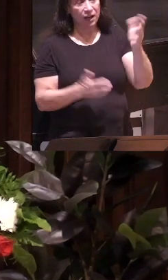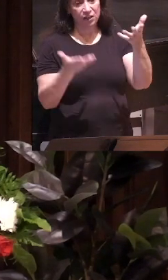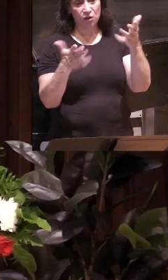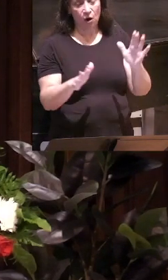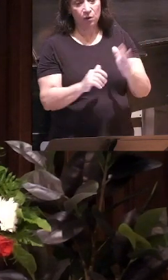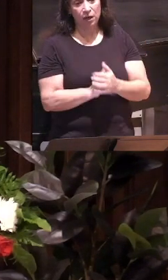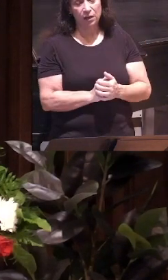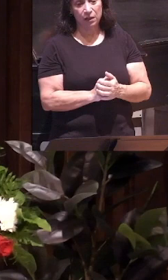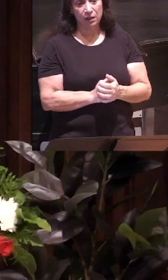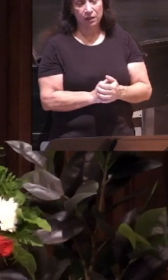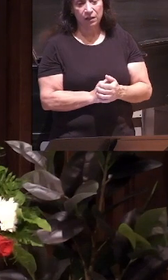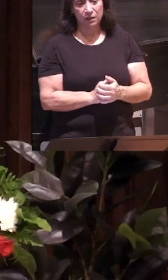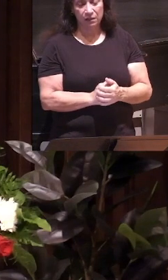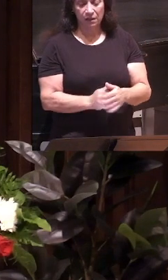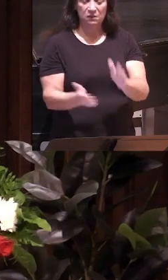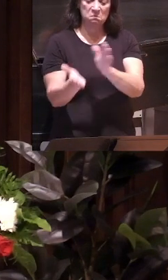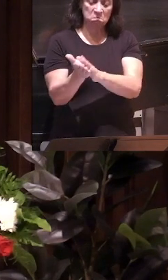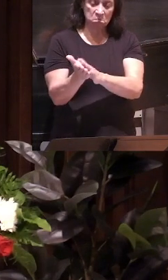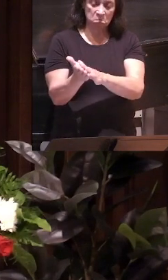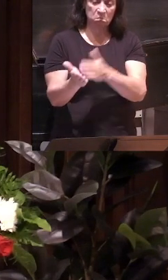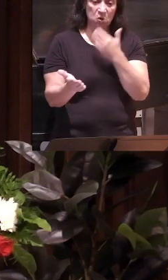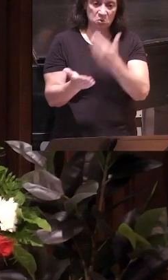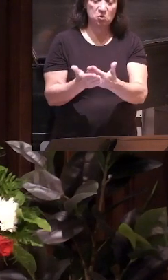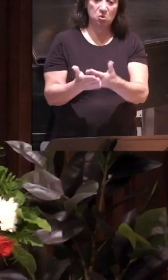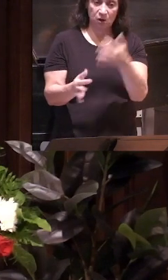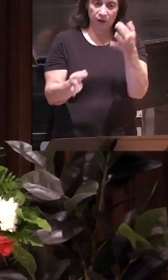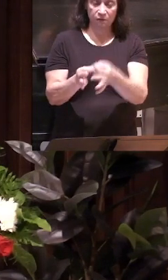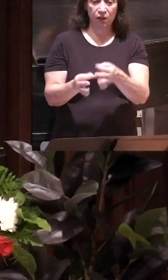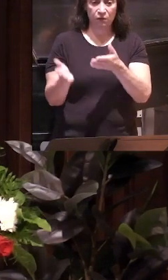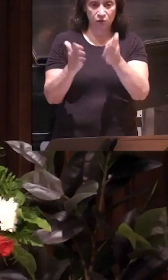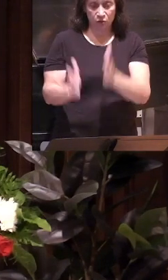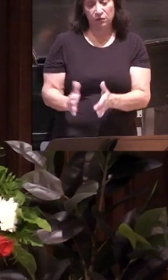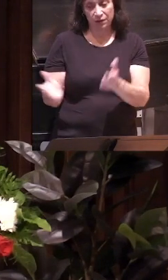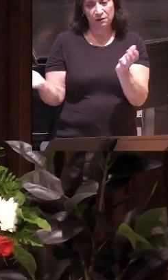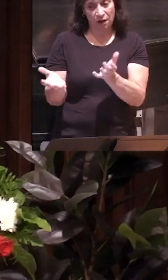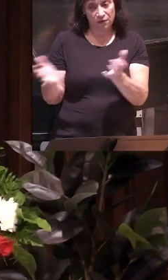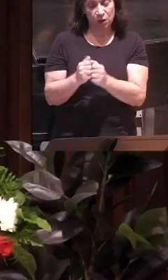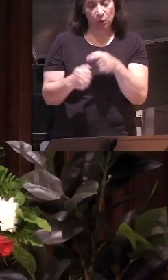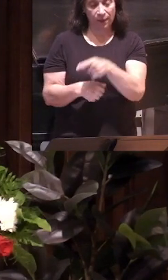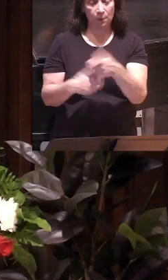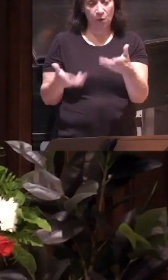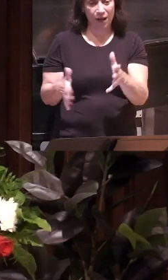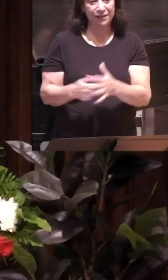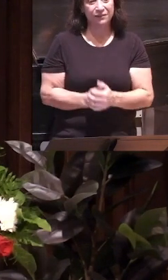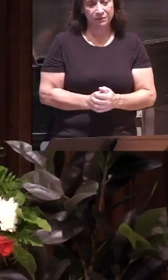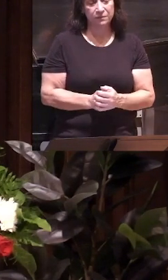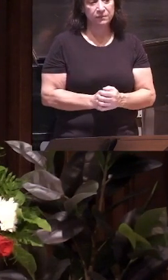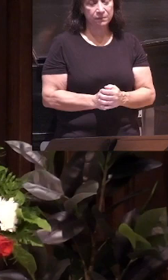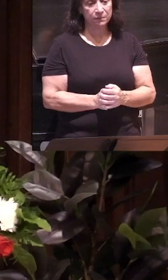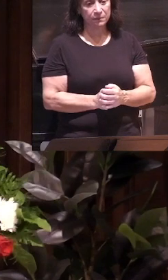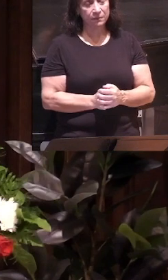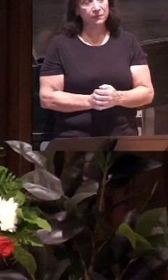already had the well done, good and faithful servant conversation with Earl.